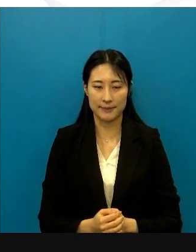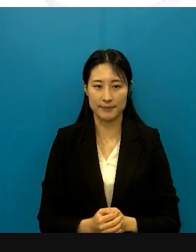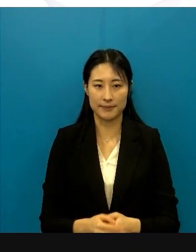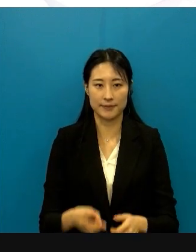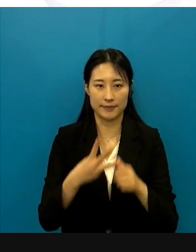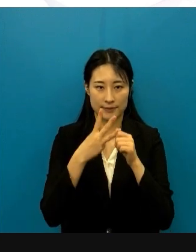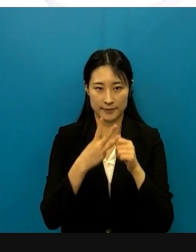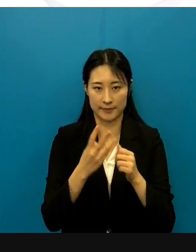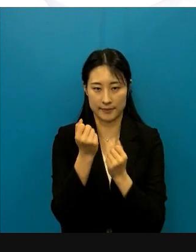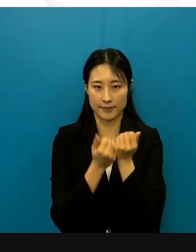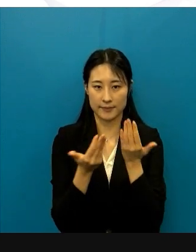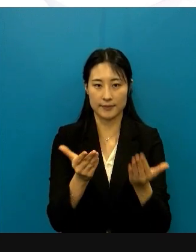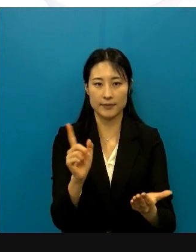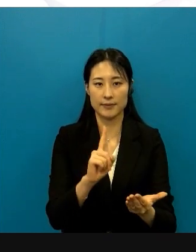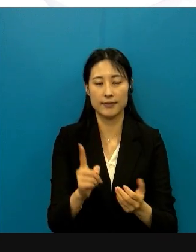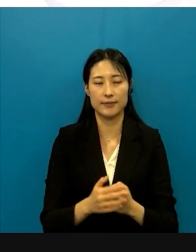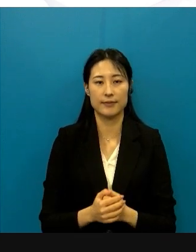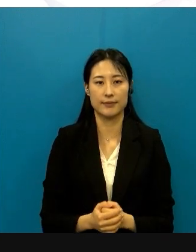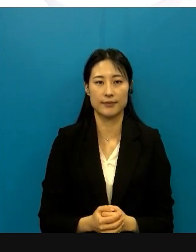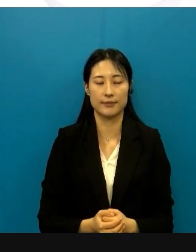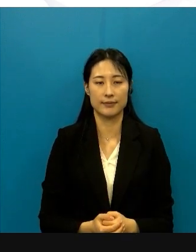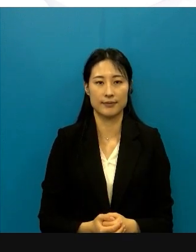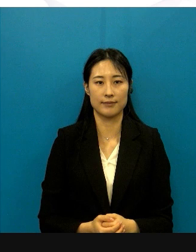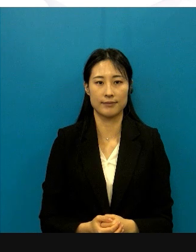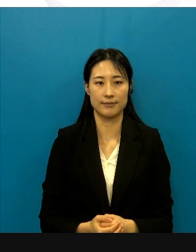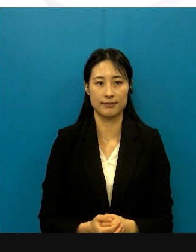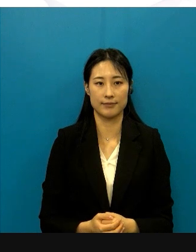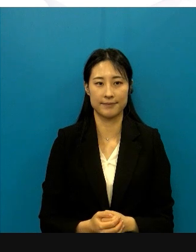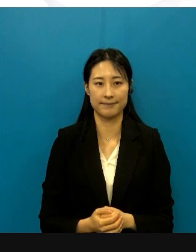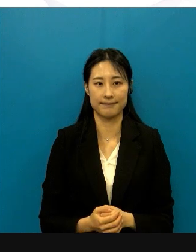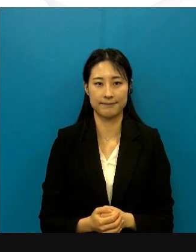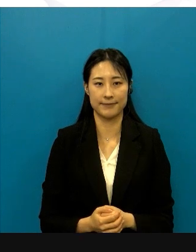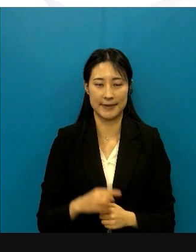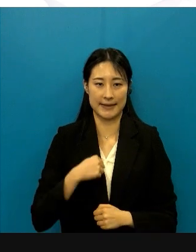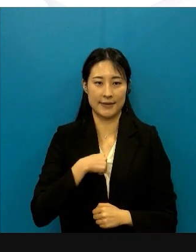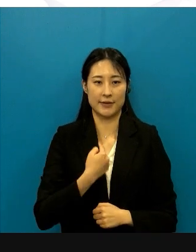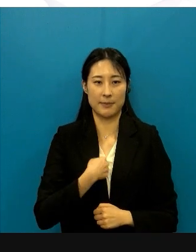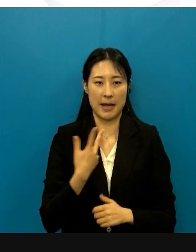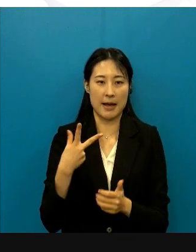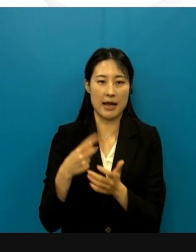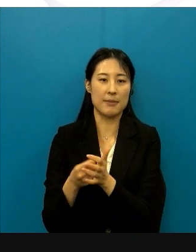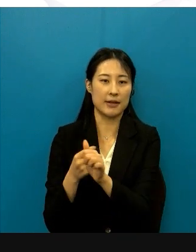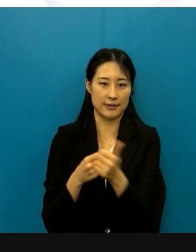active euthanasia, voluntary active euthanasia. At the end of November